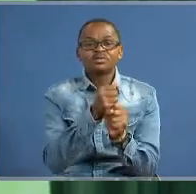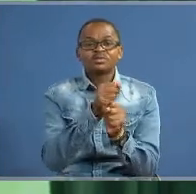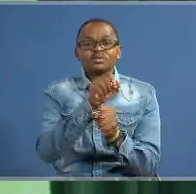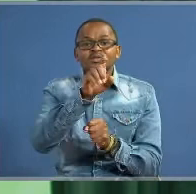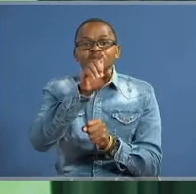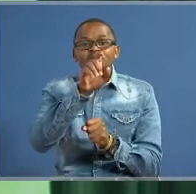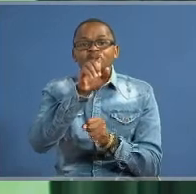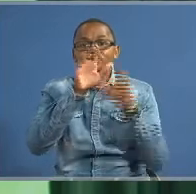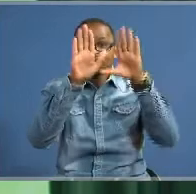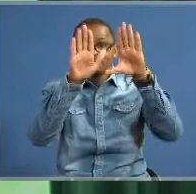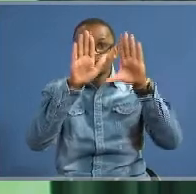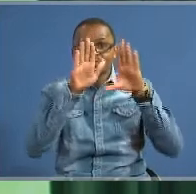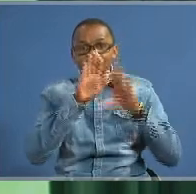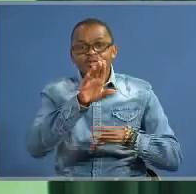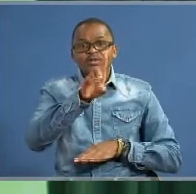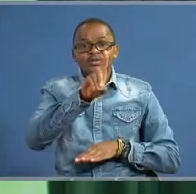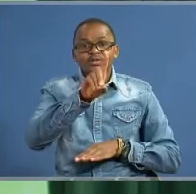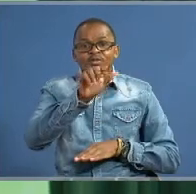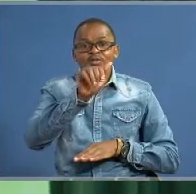data